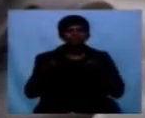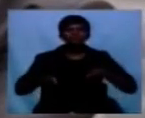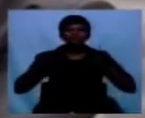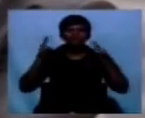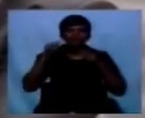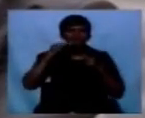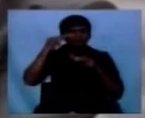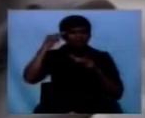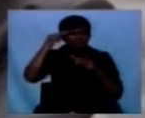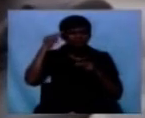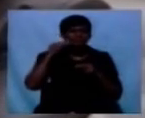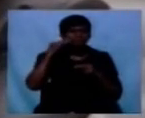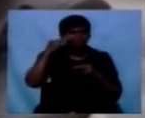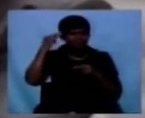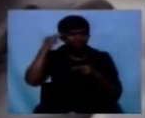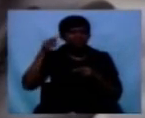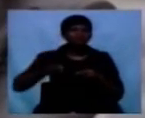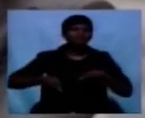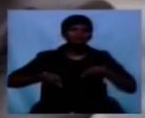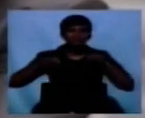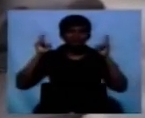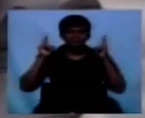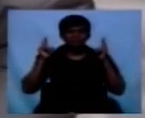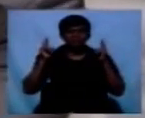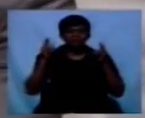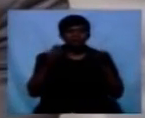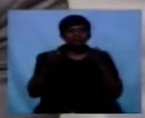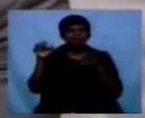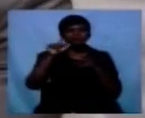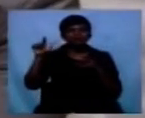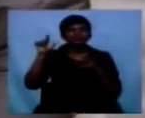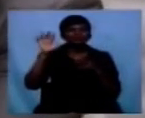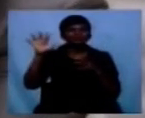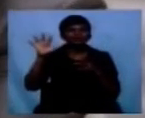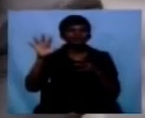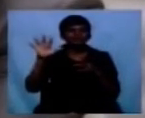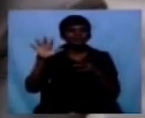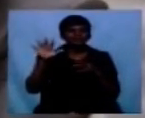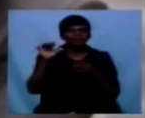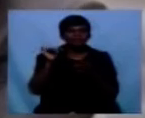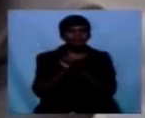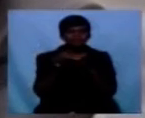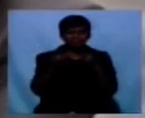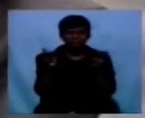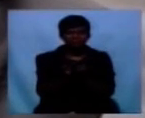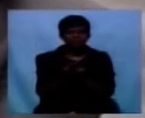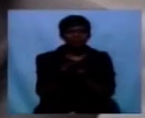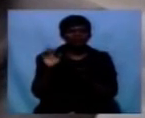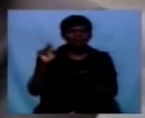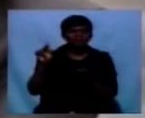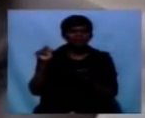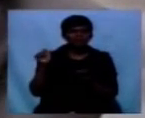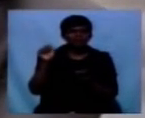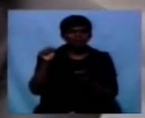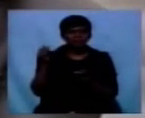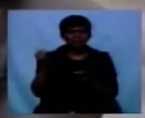flats, high-scraper flats, one probably up to 25 floors. That area around Kasangula, as we're